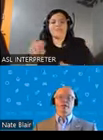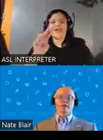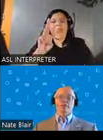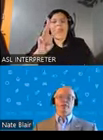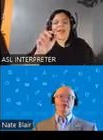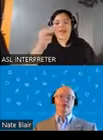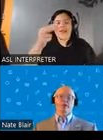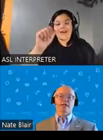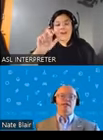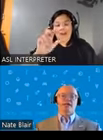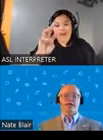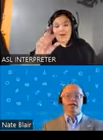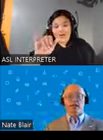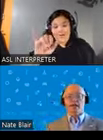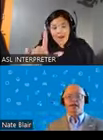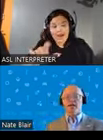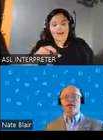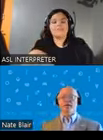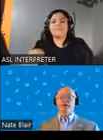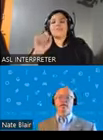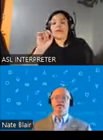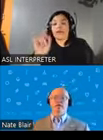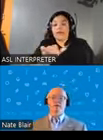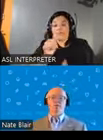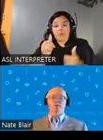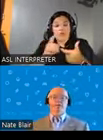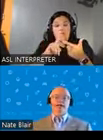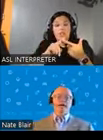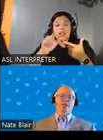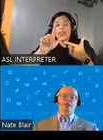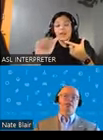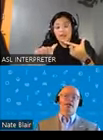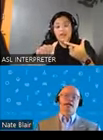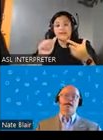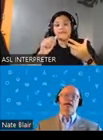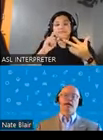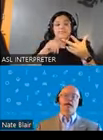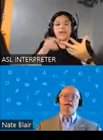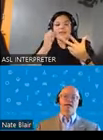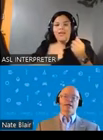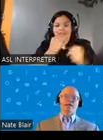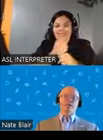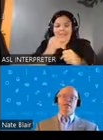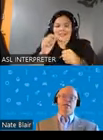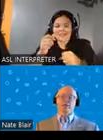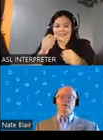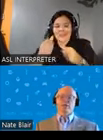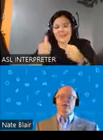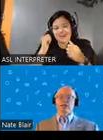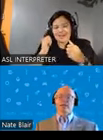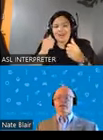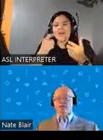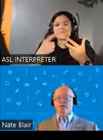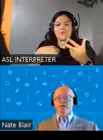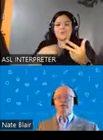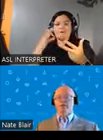Los Angeles 100% study that was completed last year, and another one, the Solar Future study,